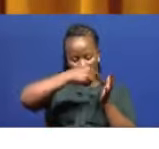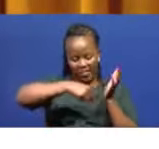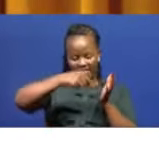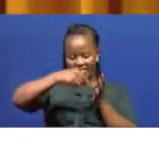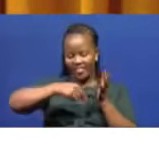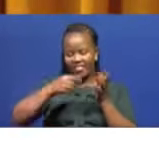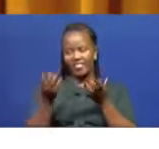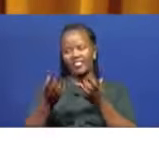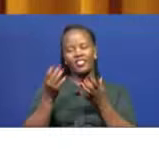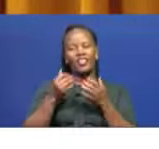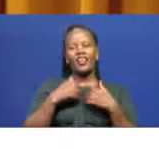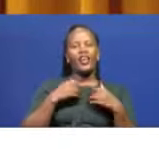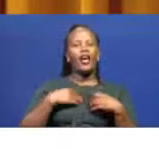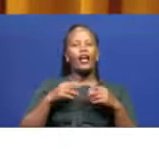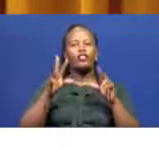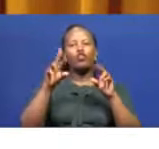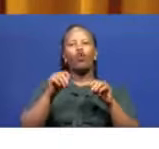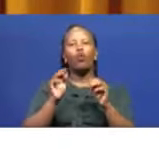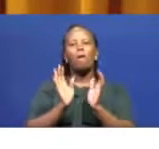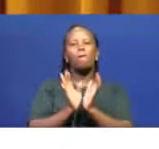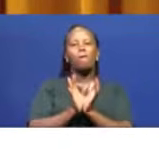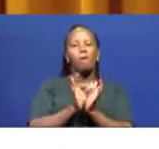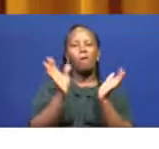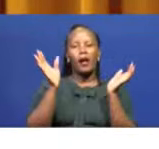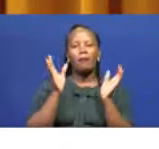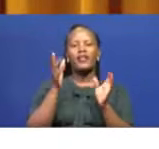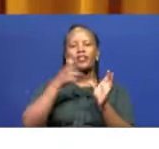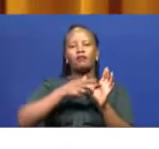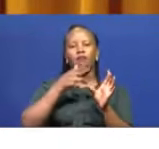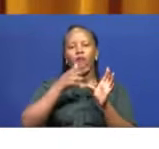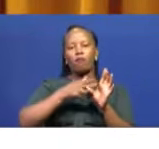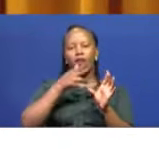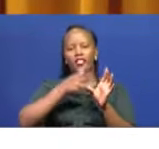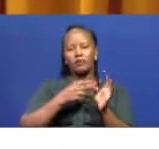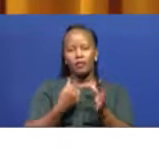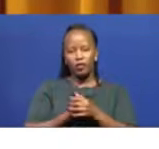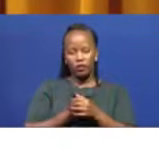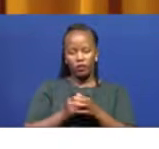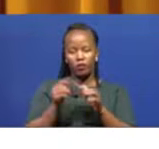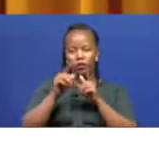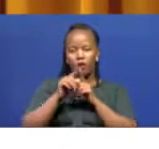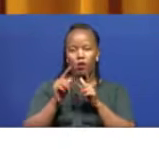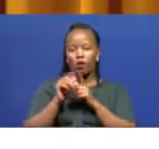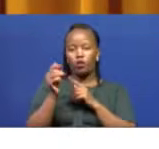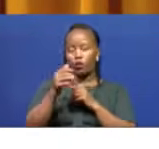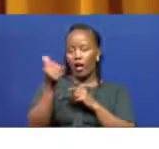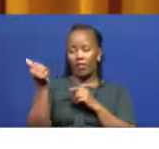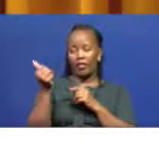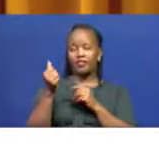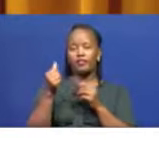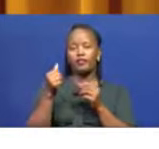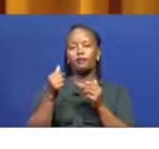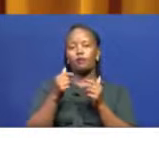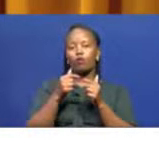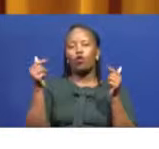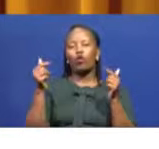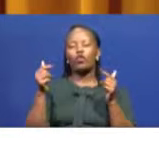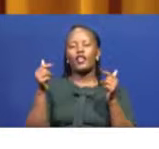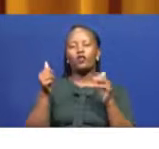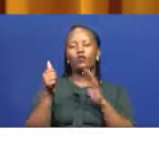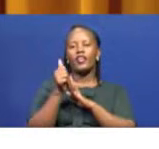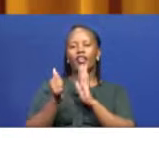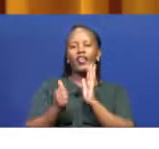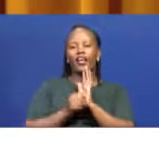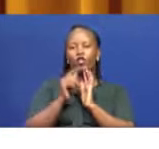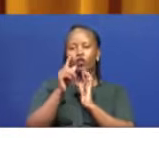did not conduct any public participation in before signing, contrary to Articles